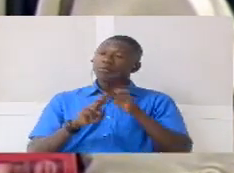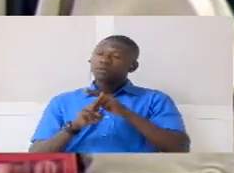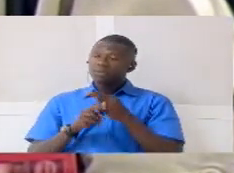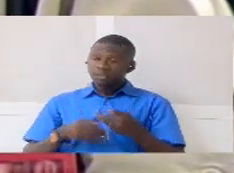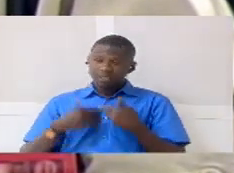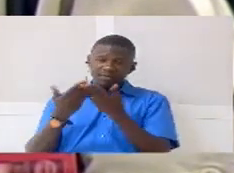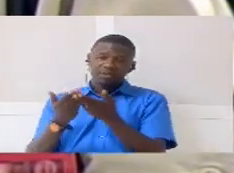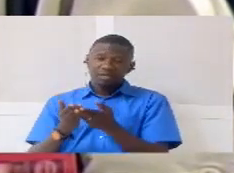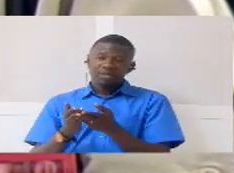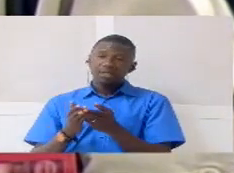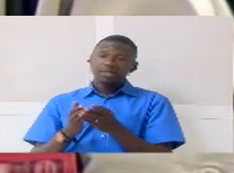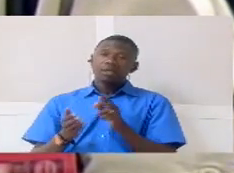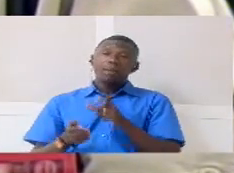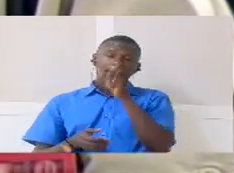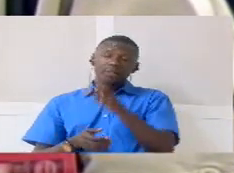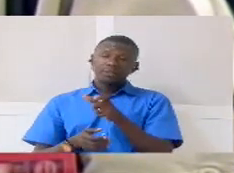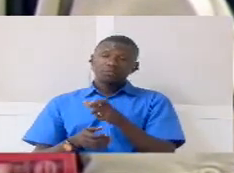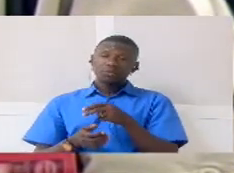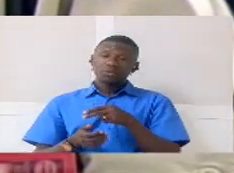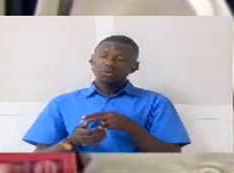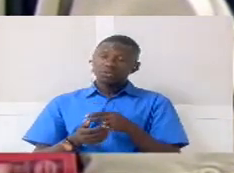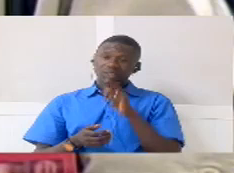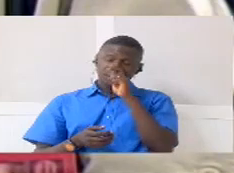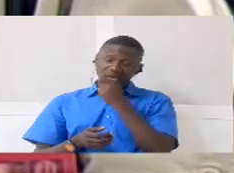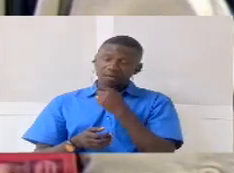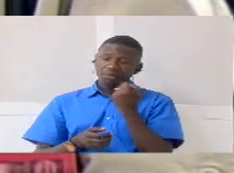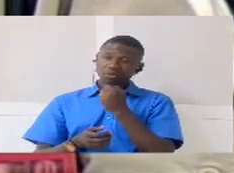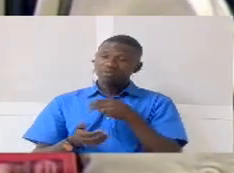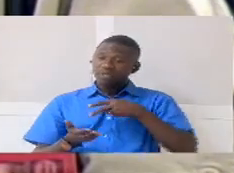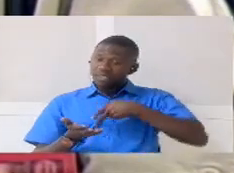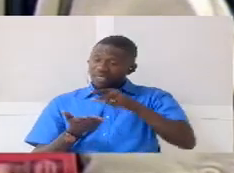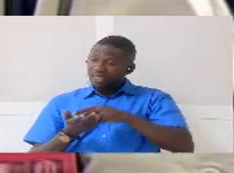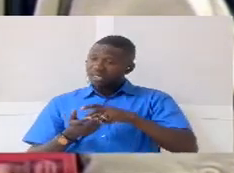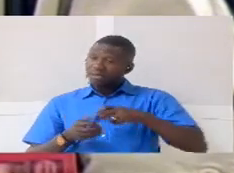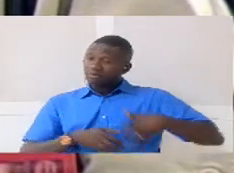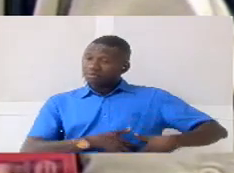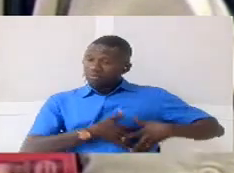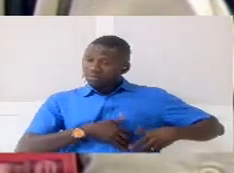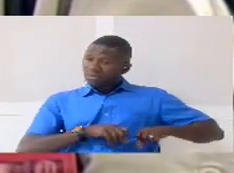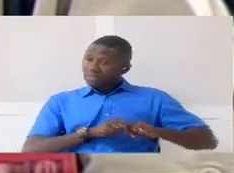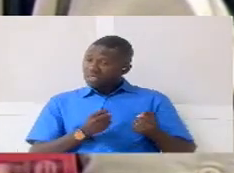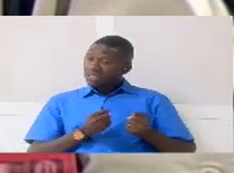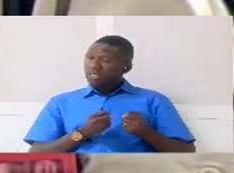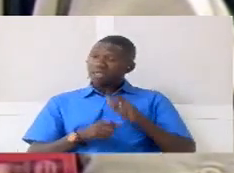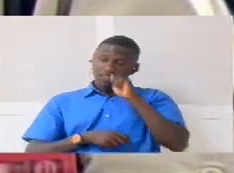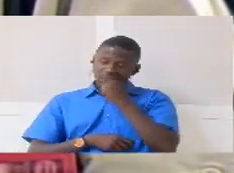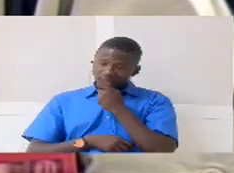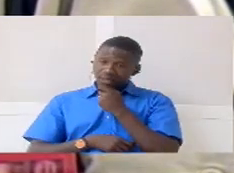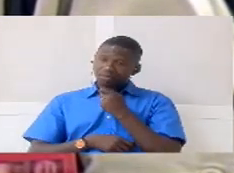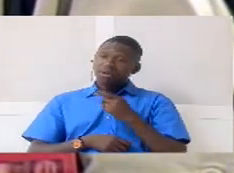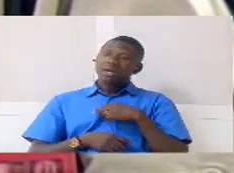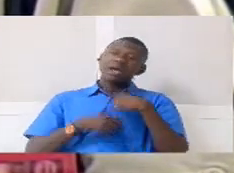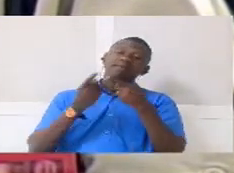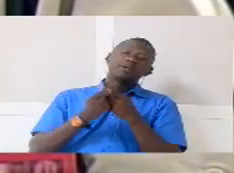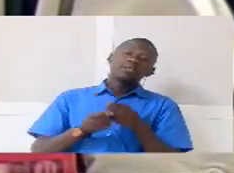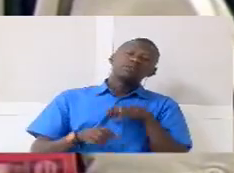they suffered broken ribs and died and then the report from the hospital states otherwise, then obviously it is a cover up. So for that